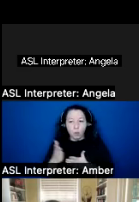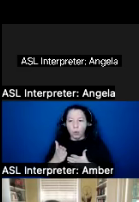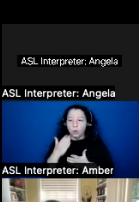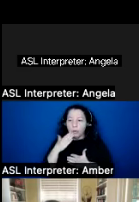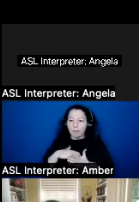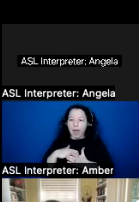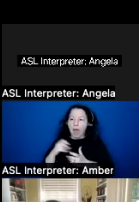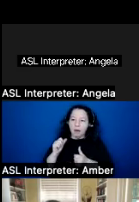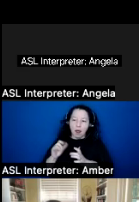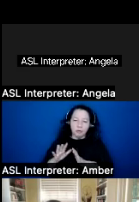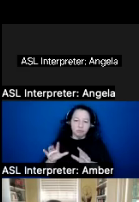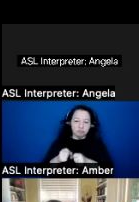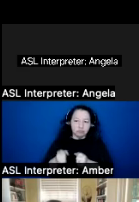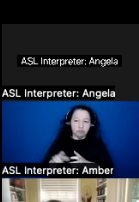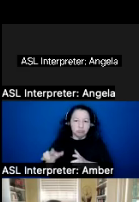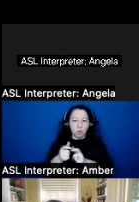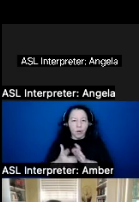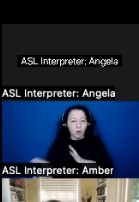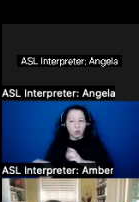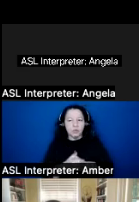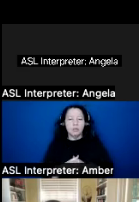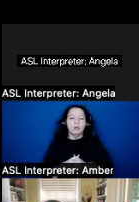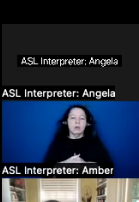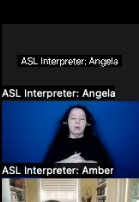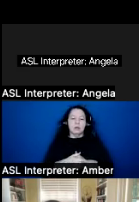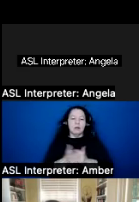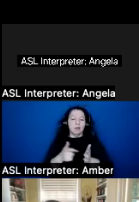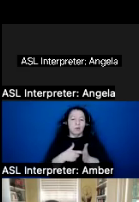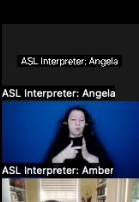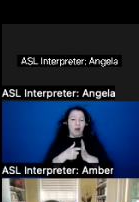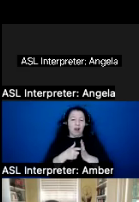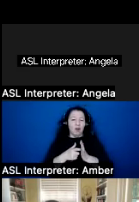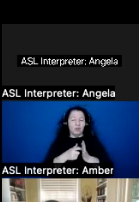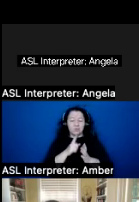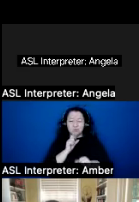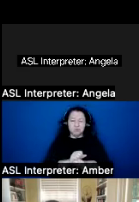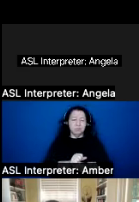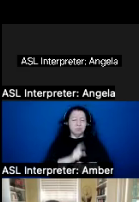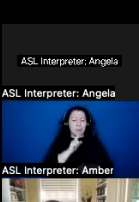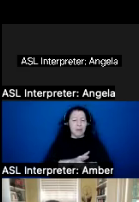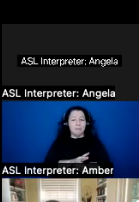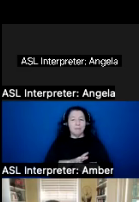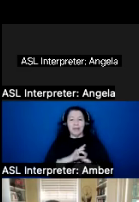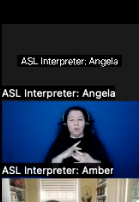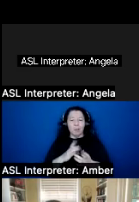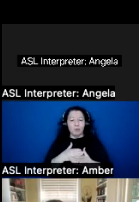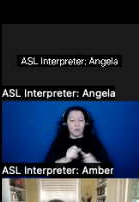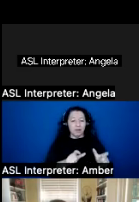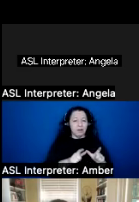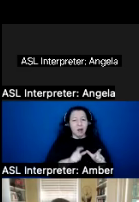and cooperation among tribal, federal, and state law enforcement officials. Does anybody else have anything to say about the Tribal Law and Order